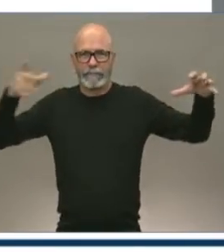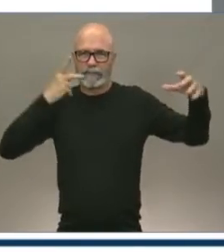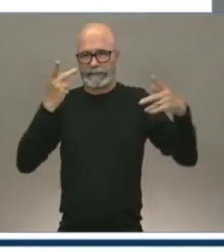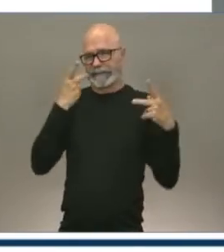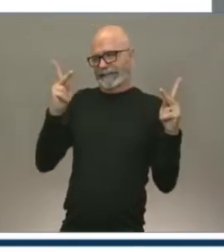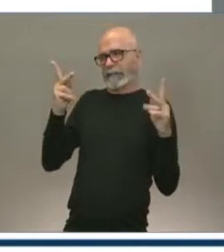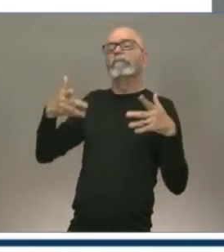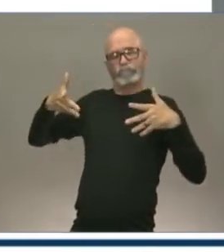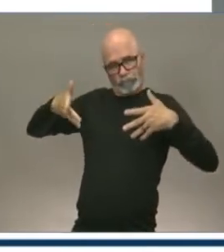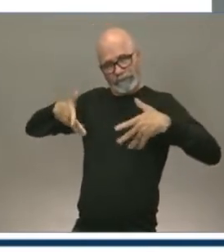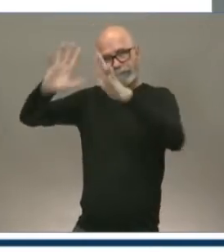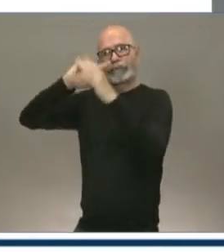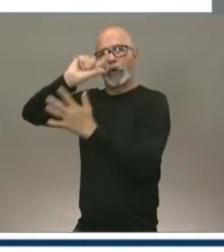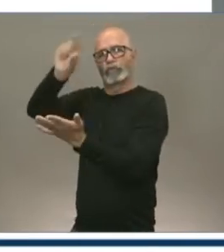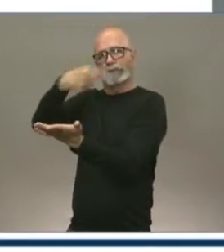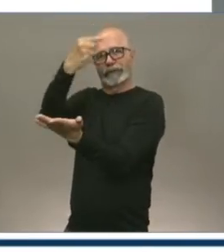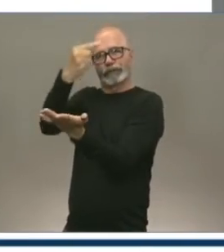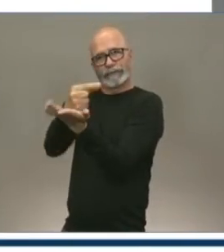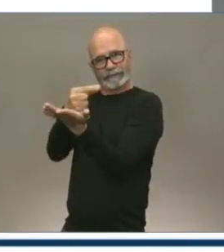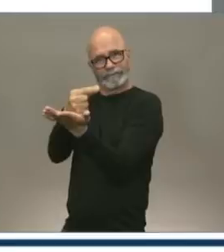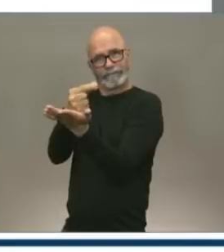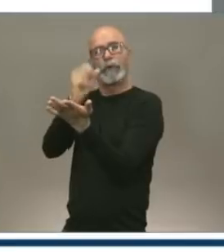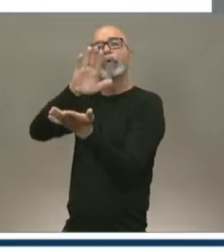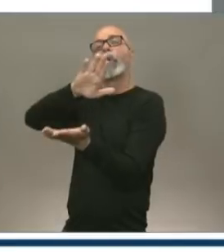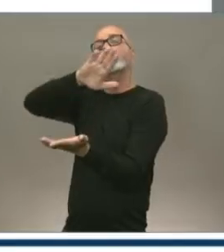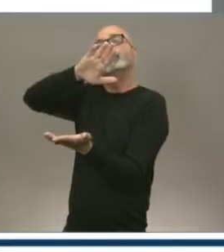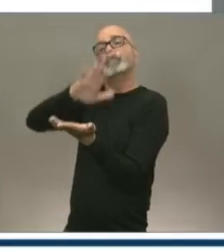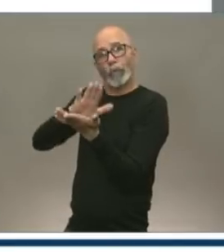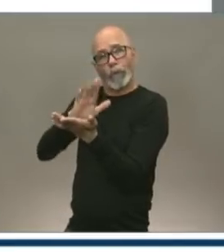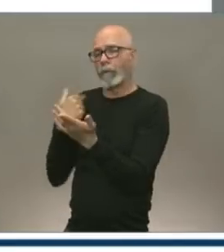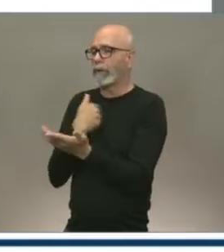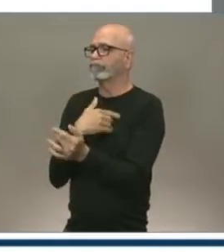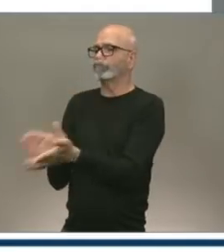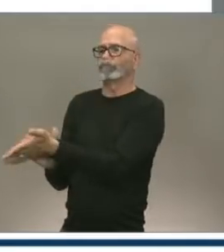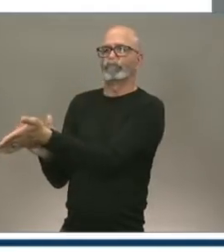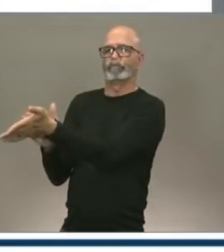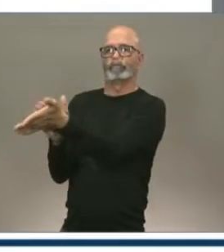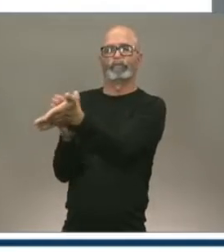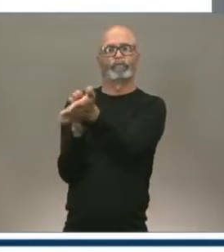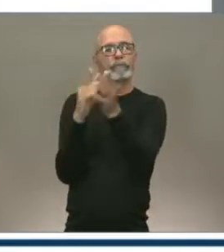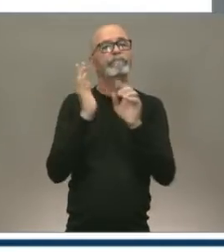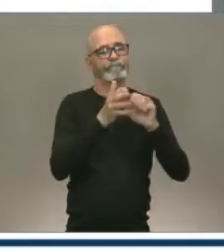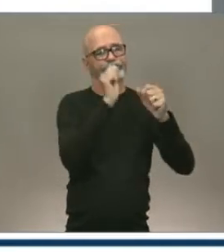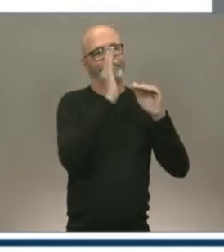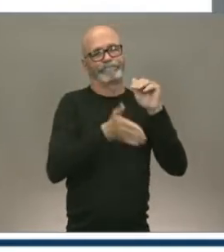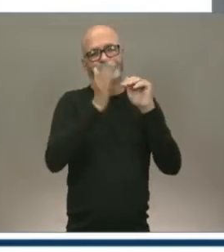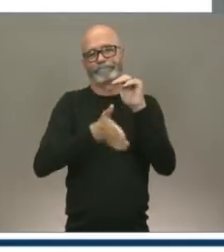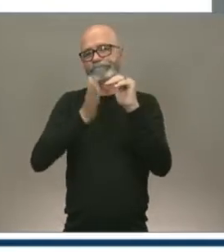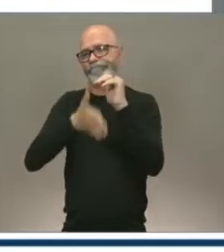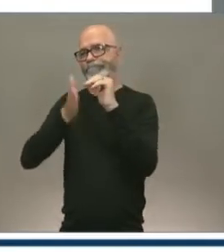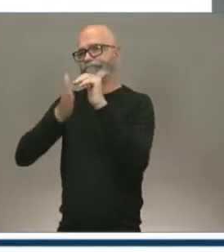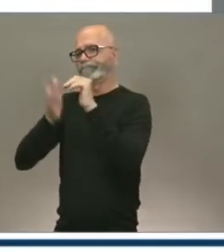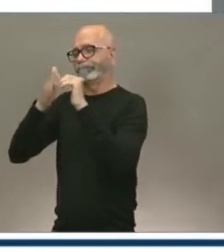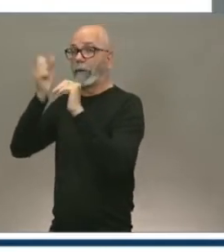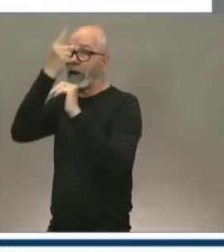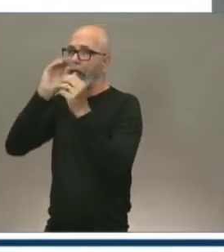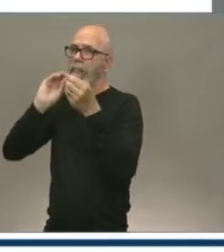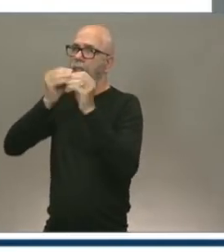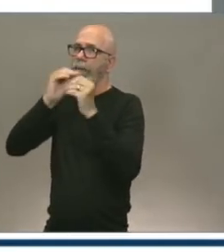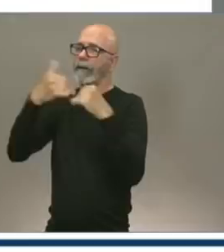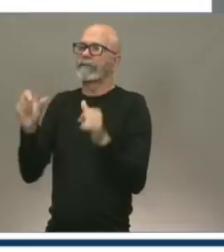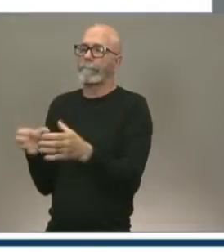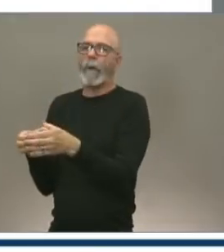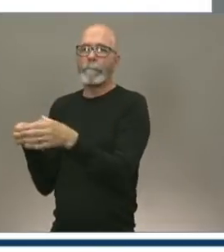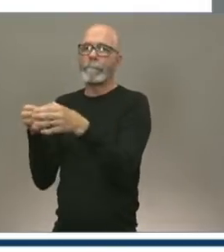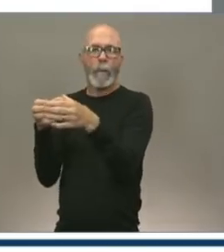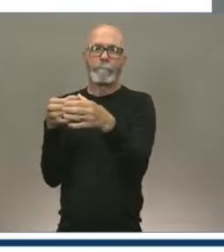small groups in schools to recognize student achievement and success. They will have guidelines to ensure gathering limits